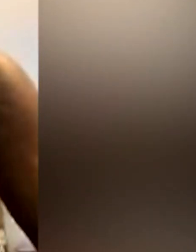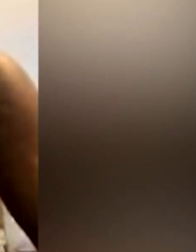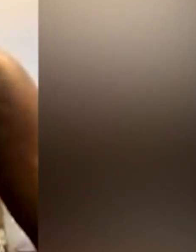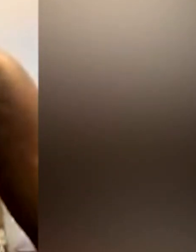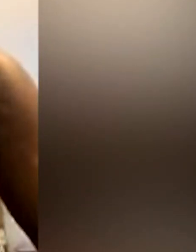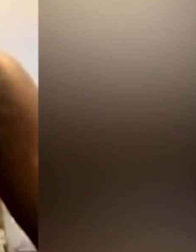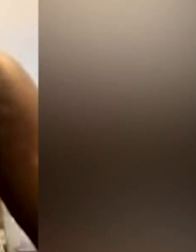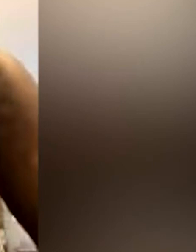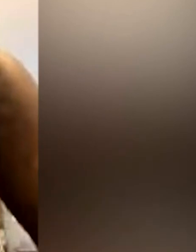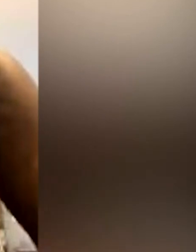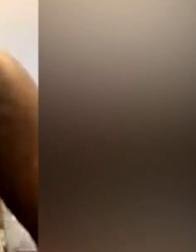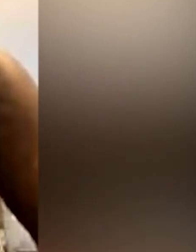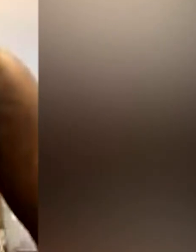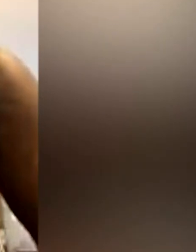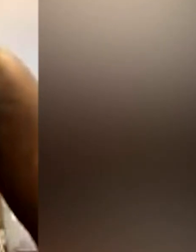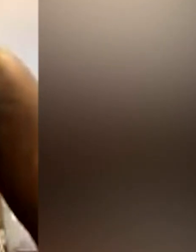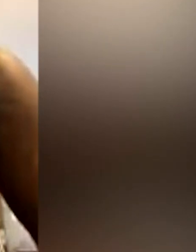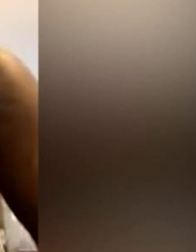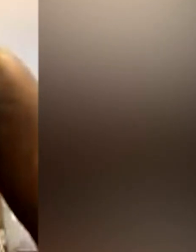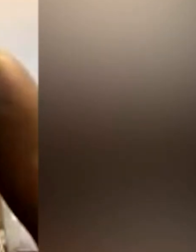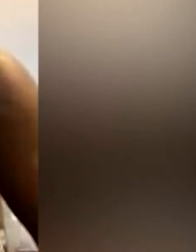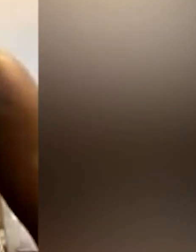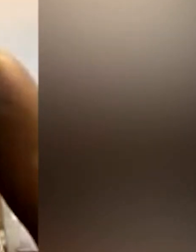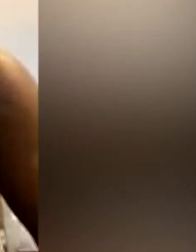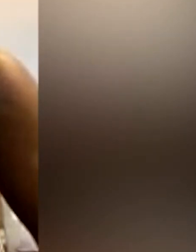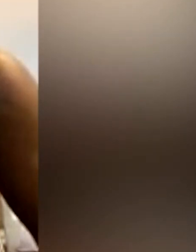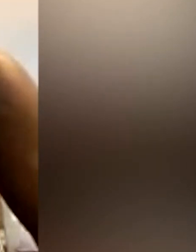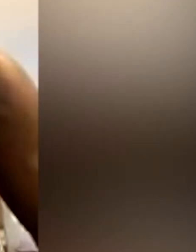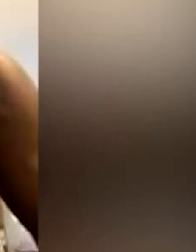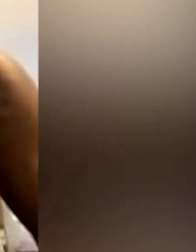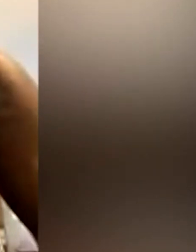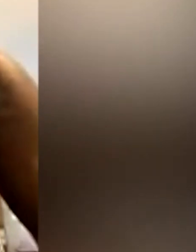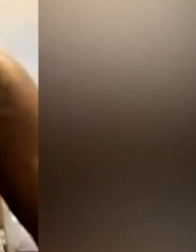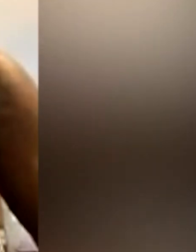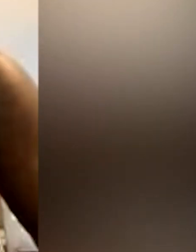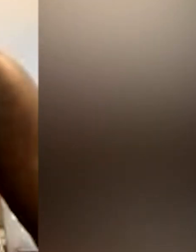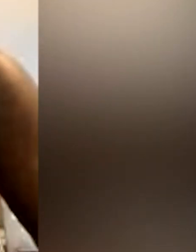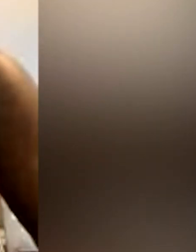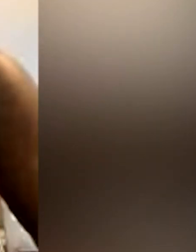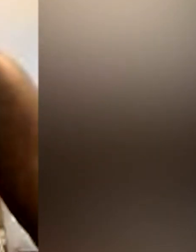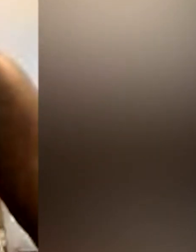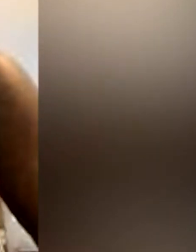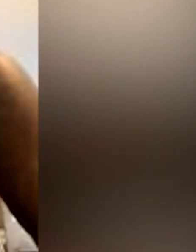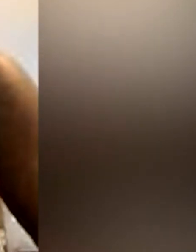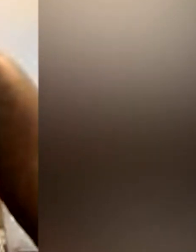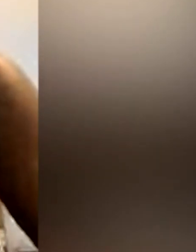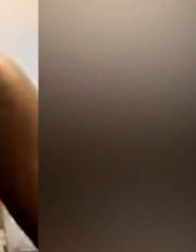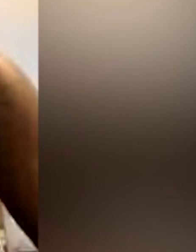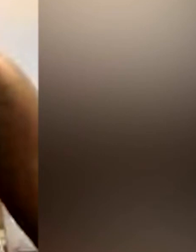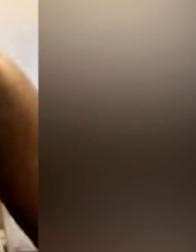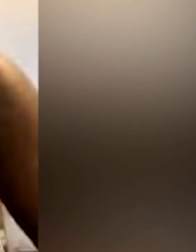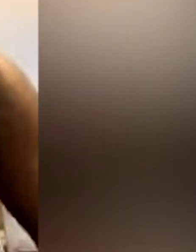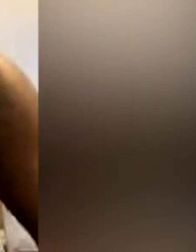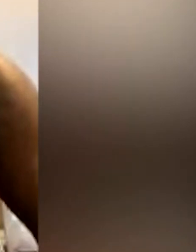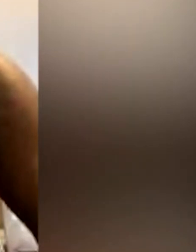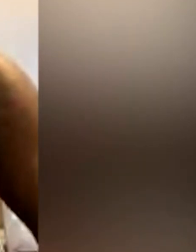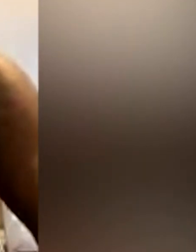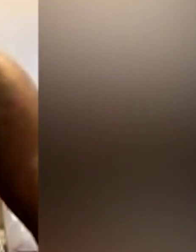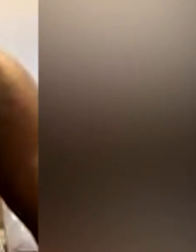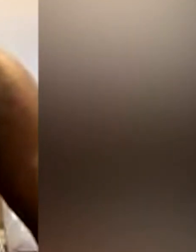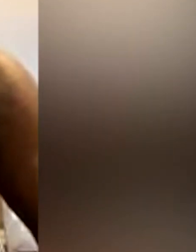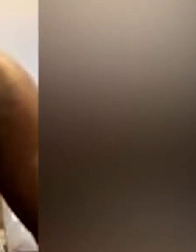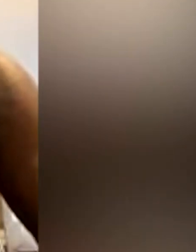well. I'm not going to take no crap from no senior player, no past players. So I will let them know the 100. So Curtly